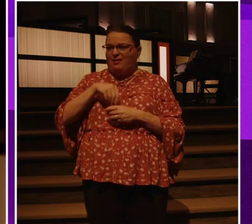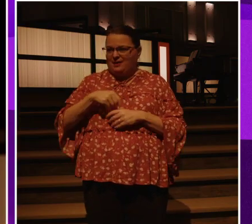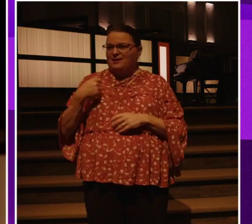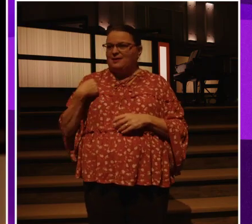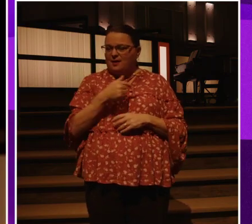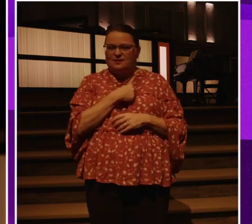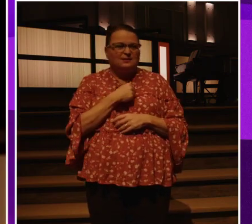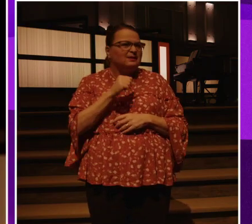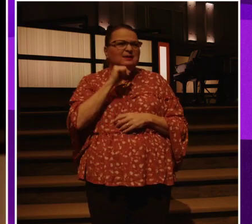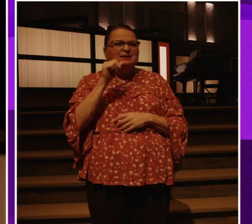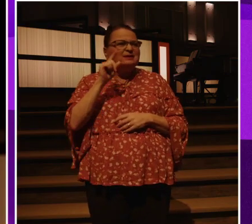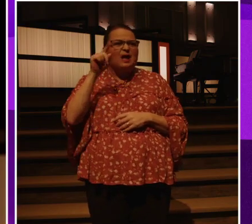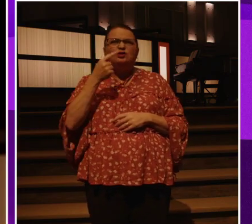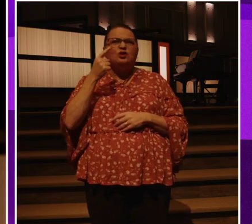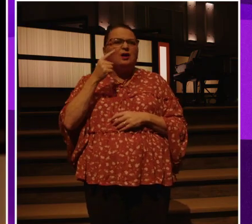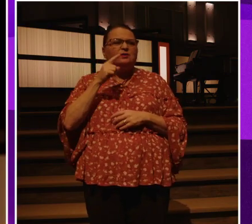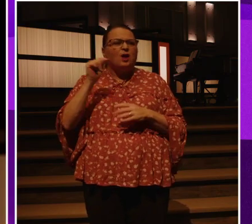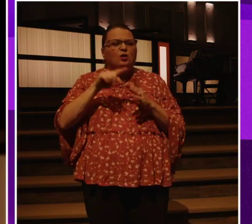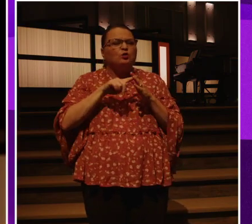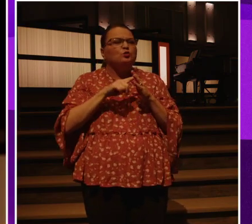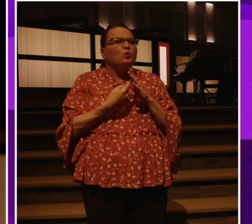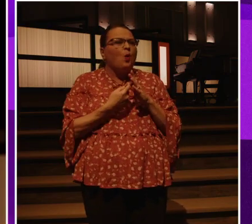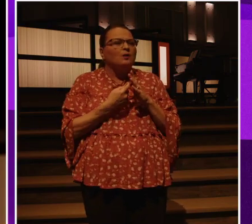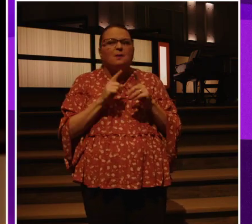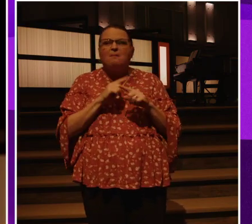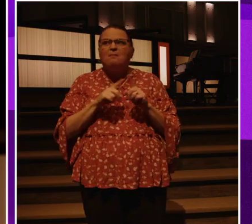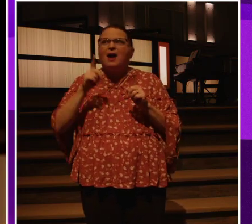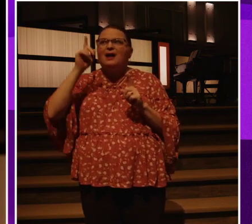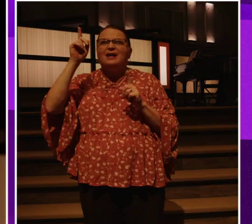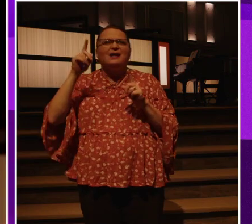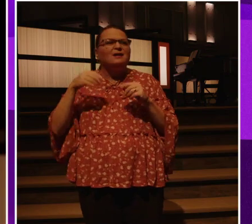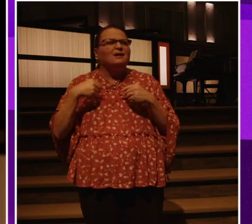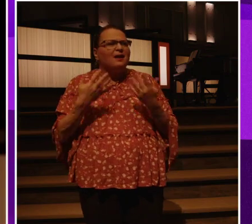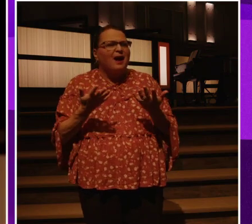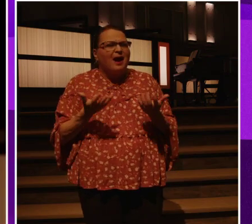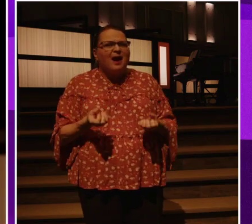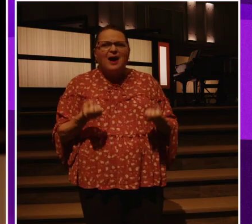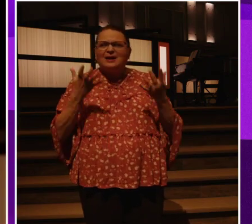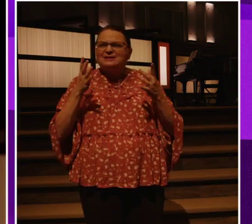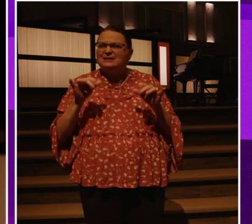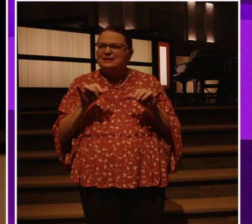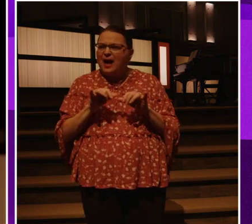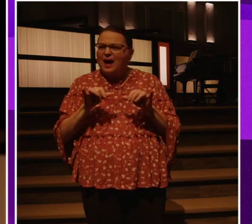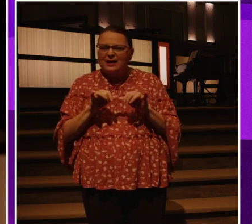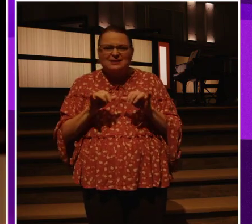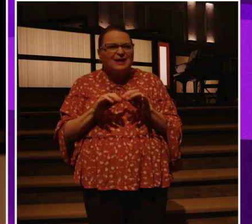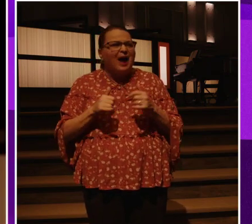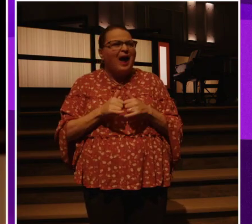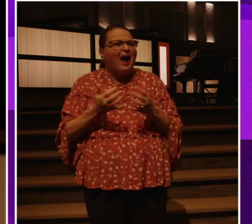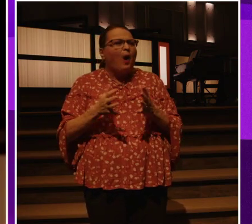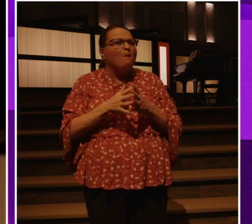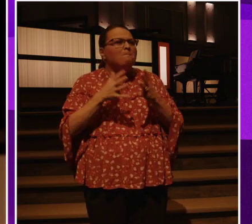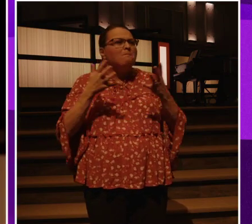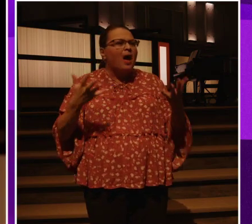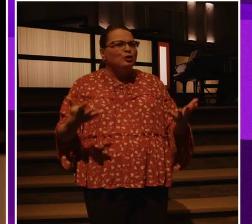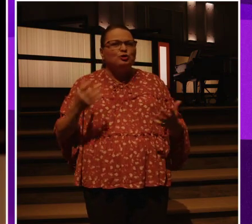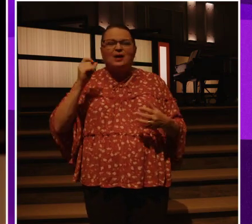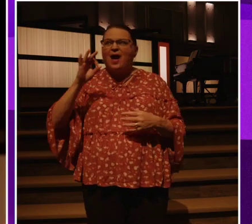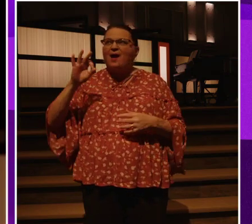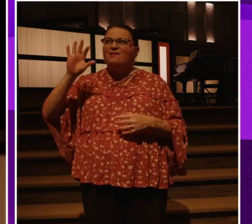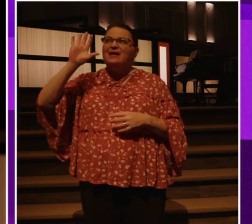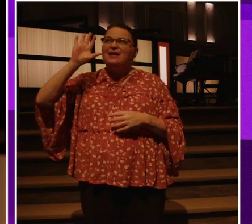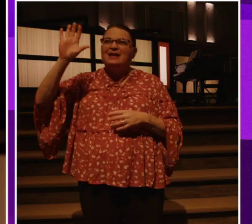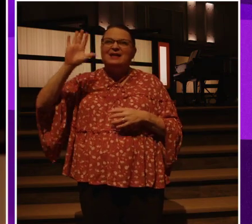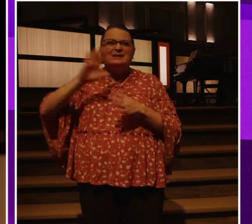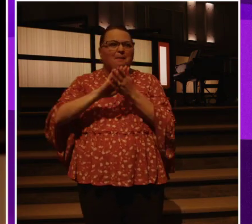the source. He mentions the size of what he offers to me. How much of God's peace can I